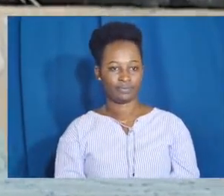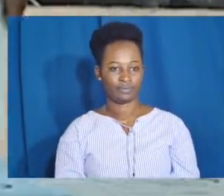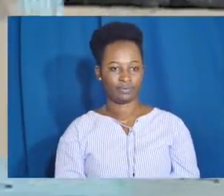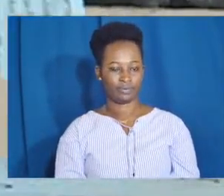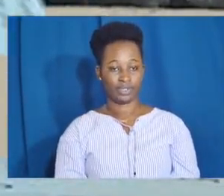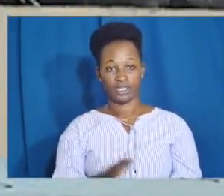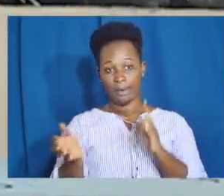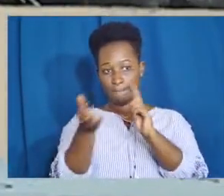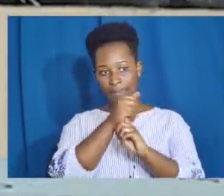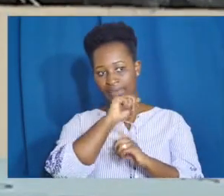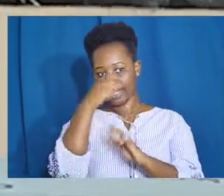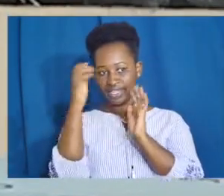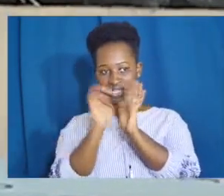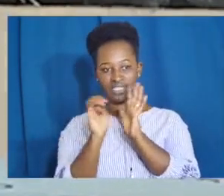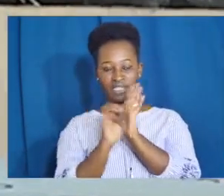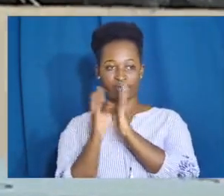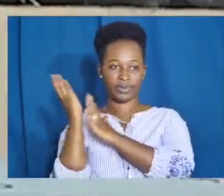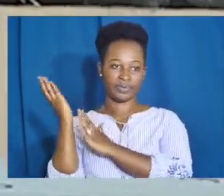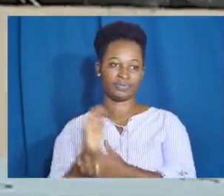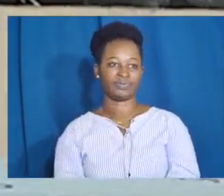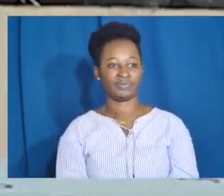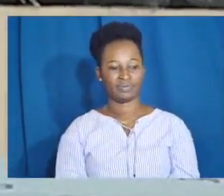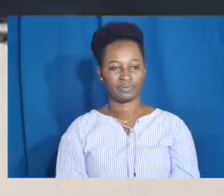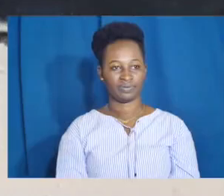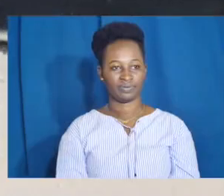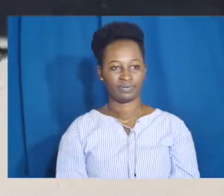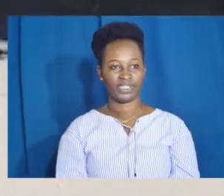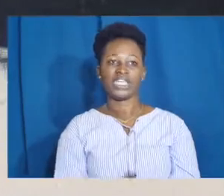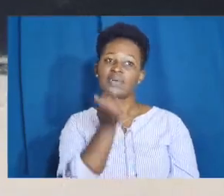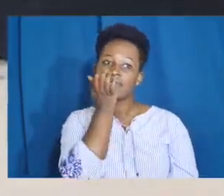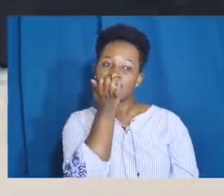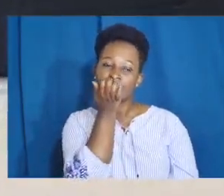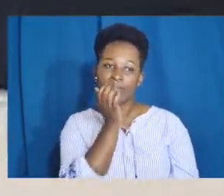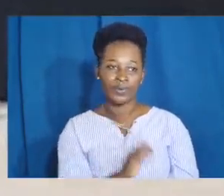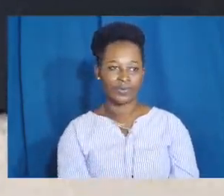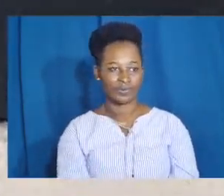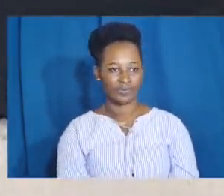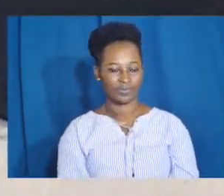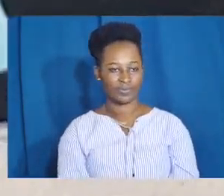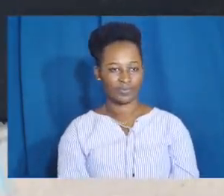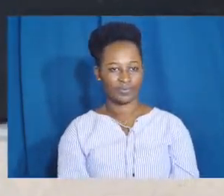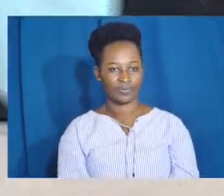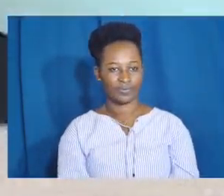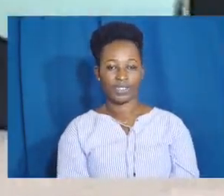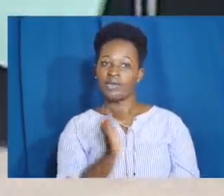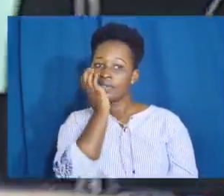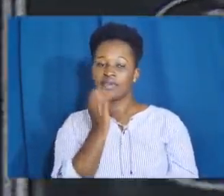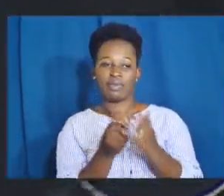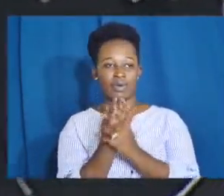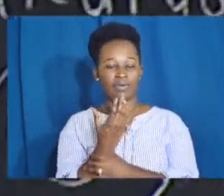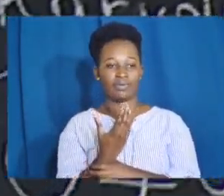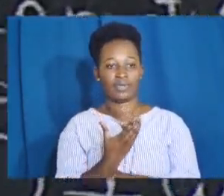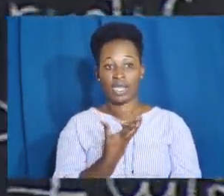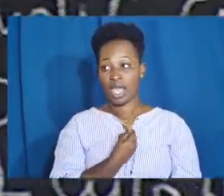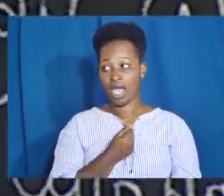I pick another example, bean plant. Bean plant, it has